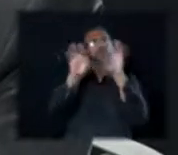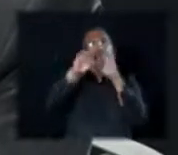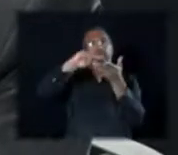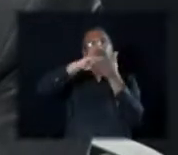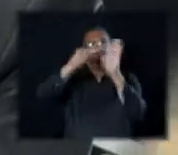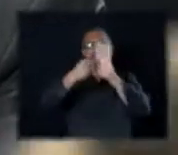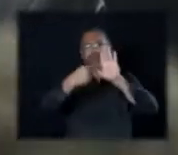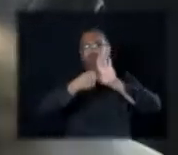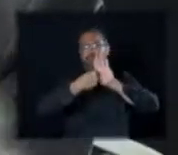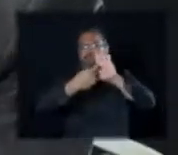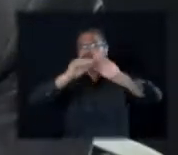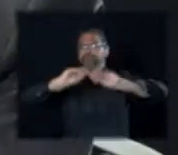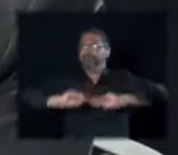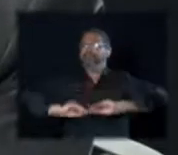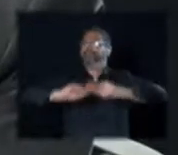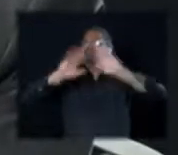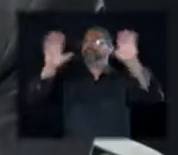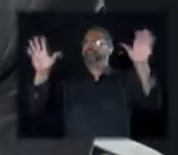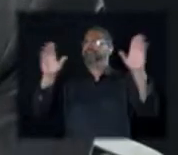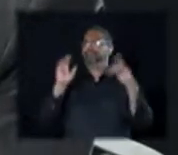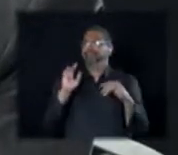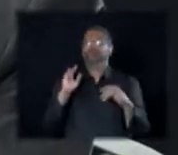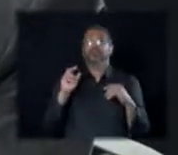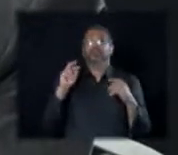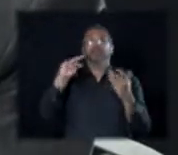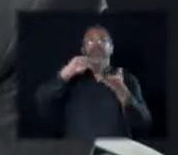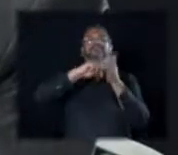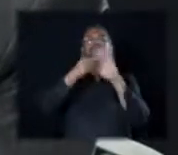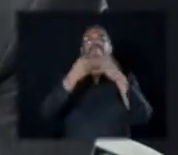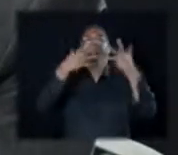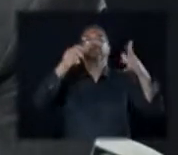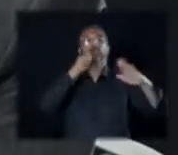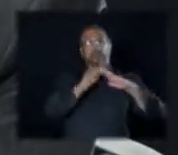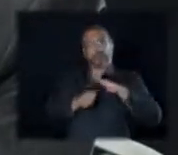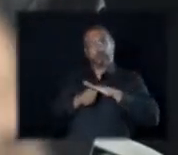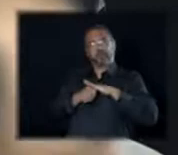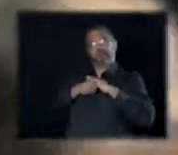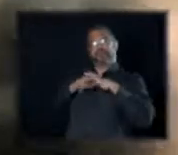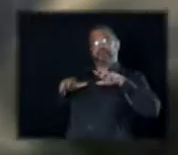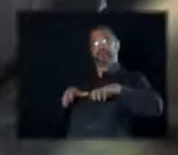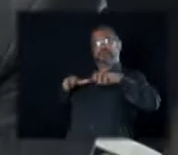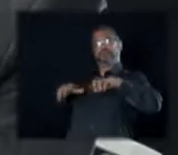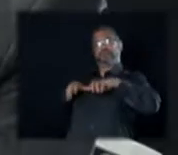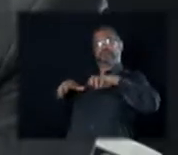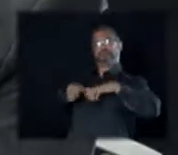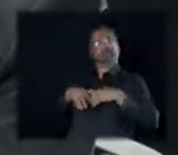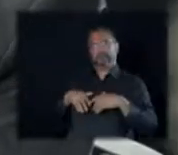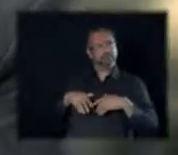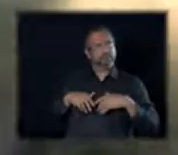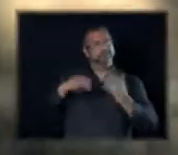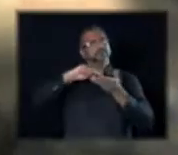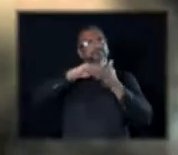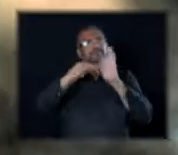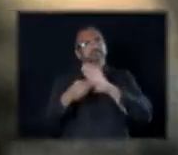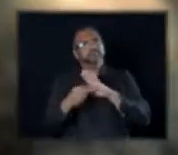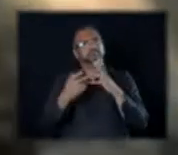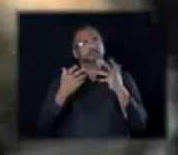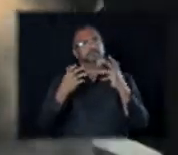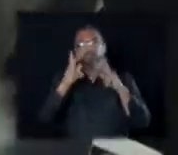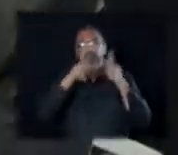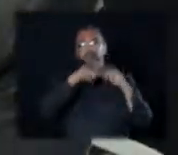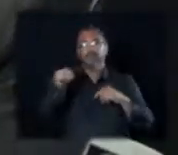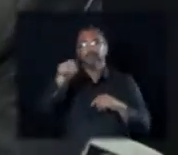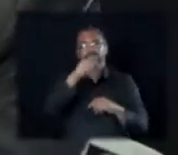The key word here is transparency. We are seeking so that this is not some